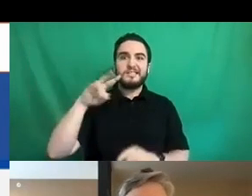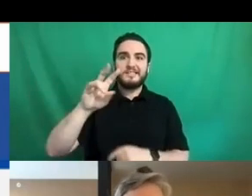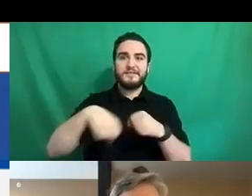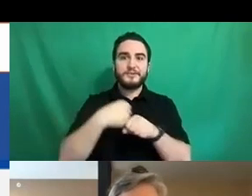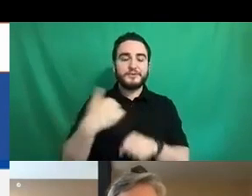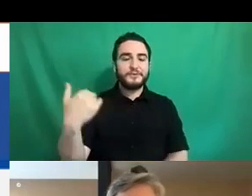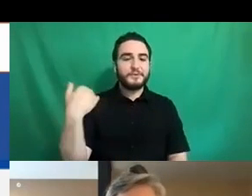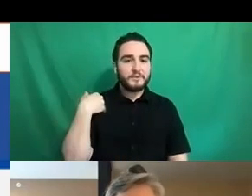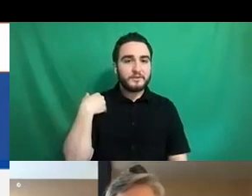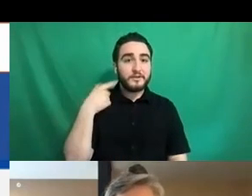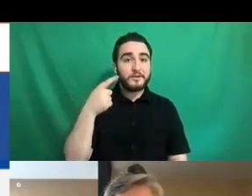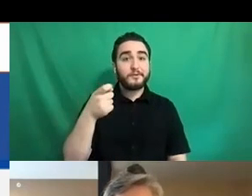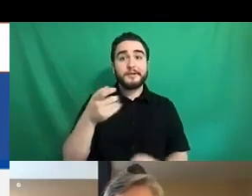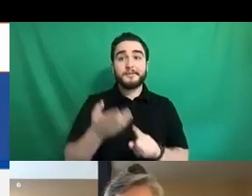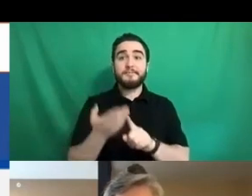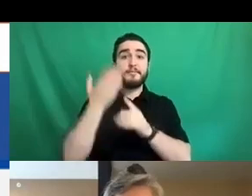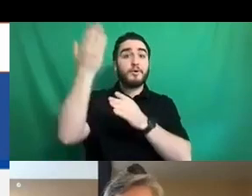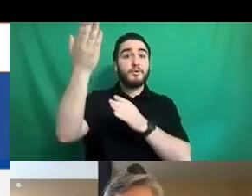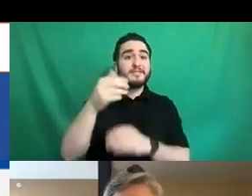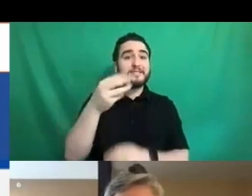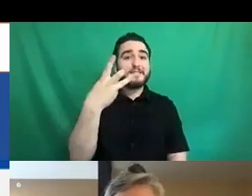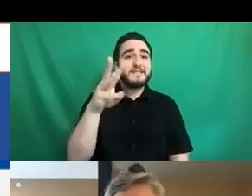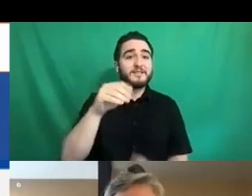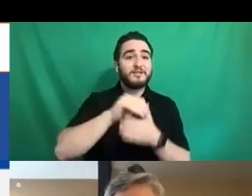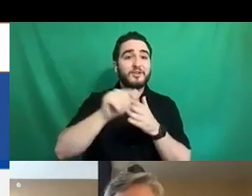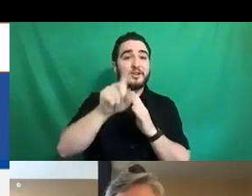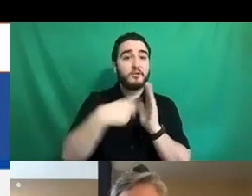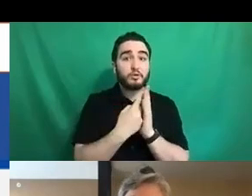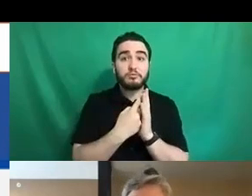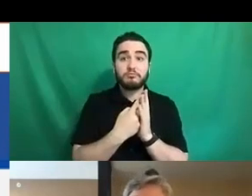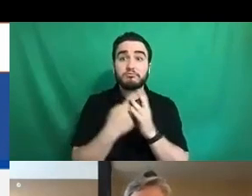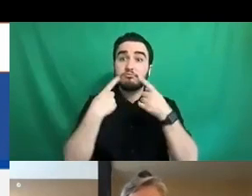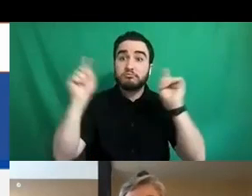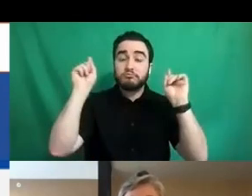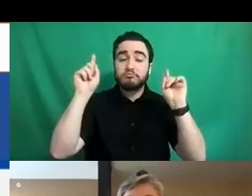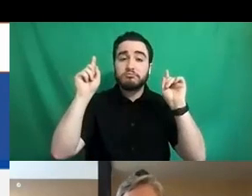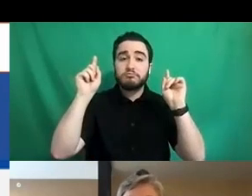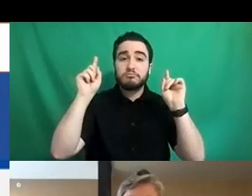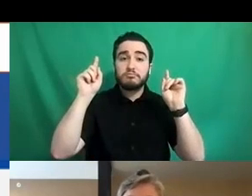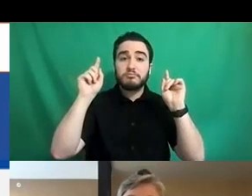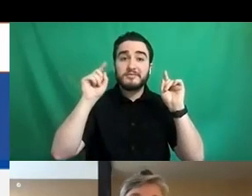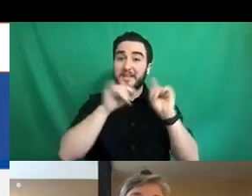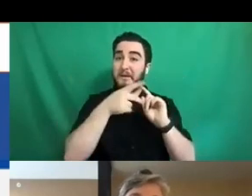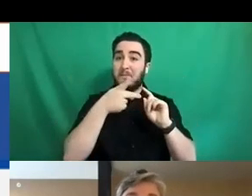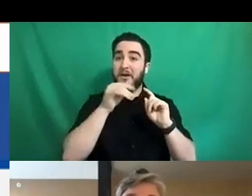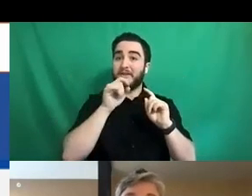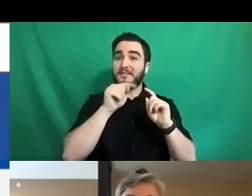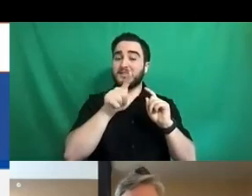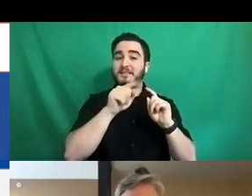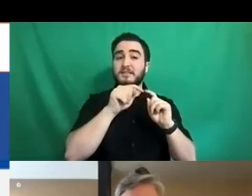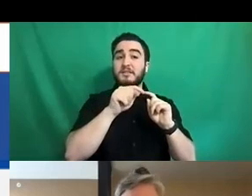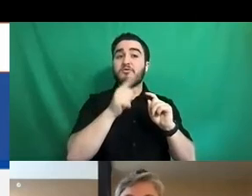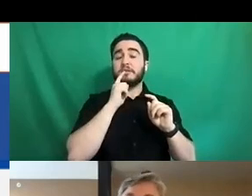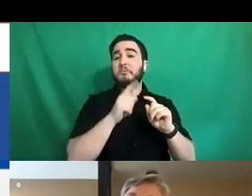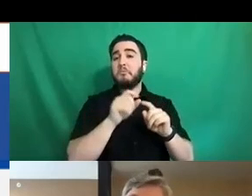ago, we pitched it at almost $16 an hour and got it. In fact, our pilot positions, we pitched at $10